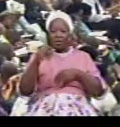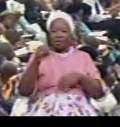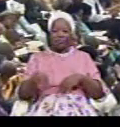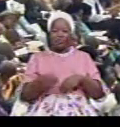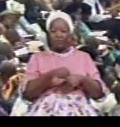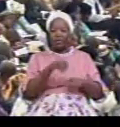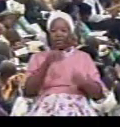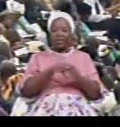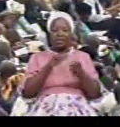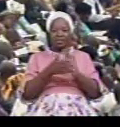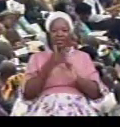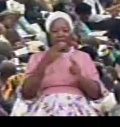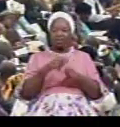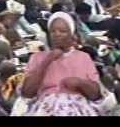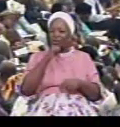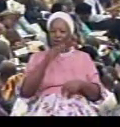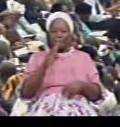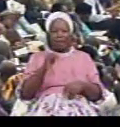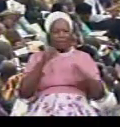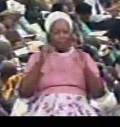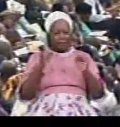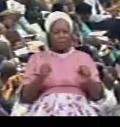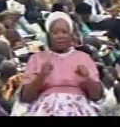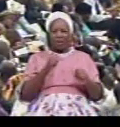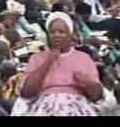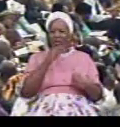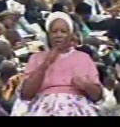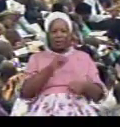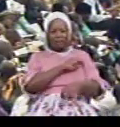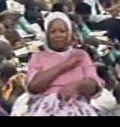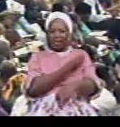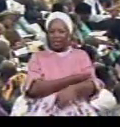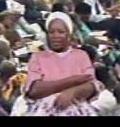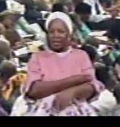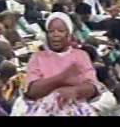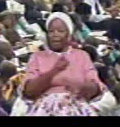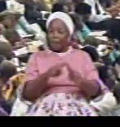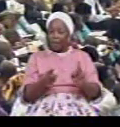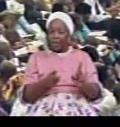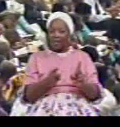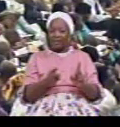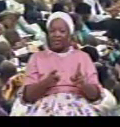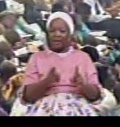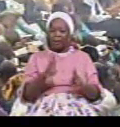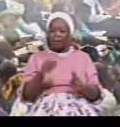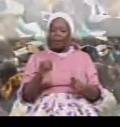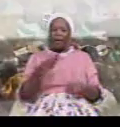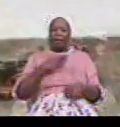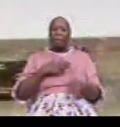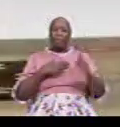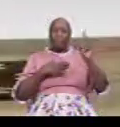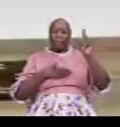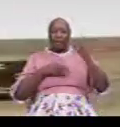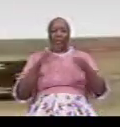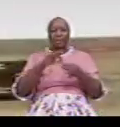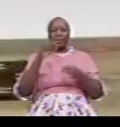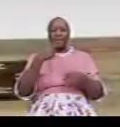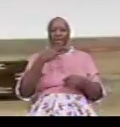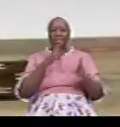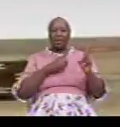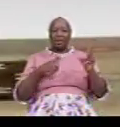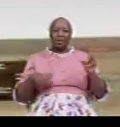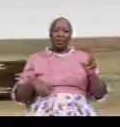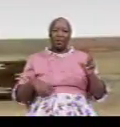Not by power, not by might, but by my spirit, says the Lord.